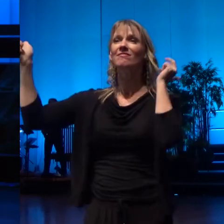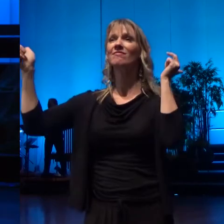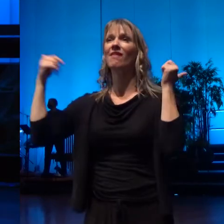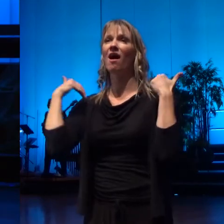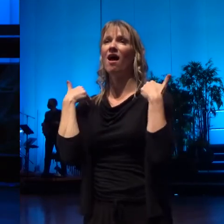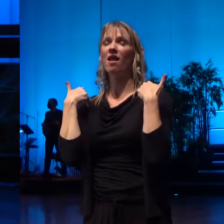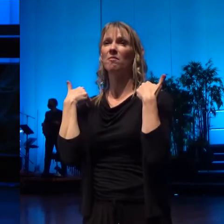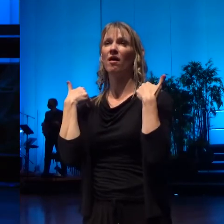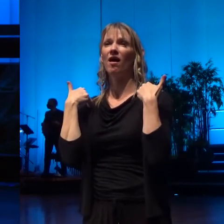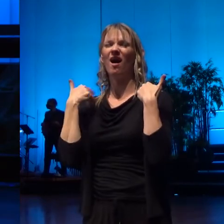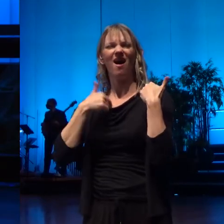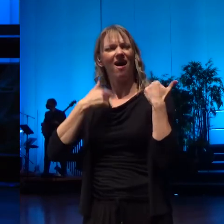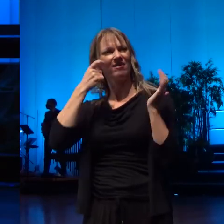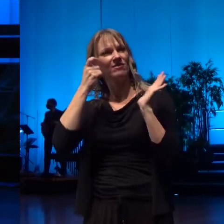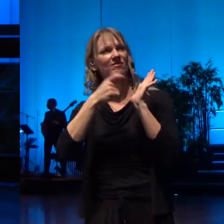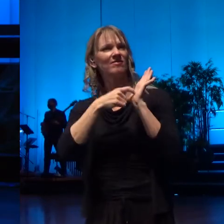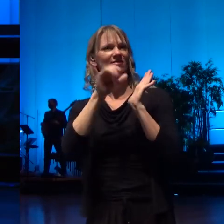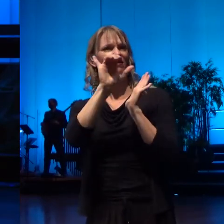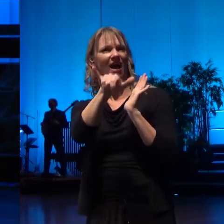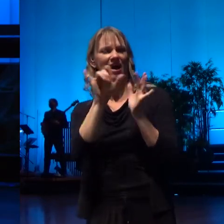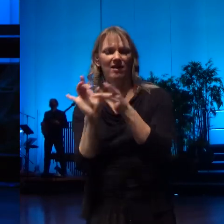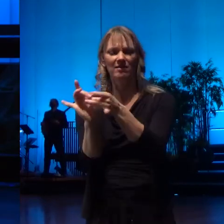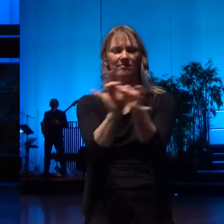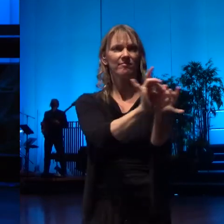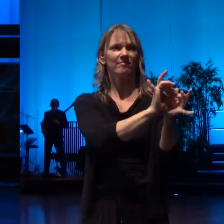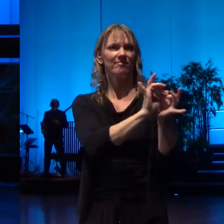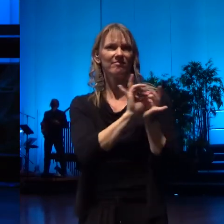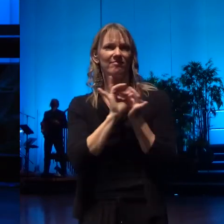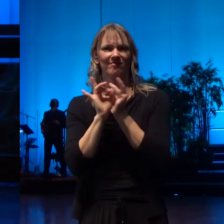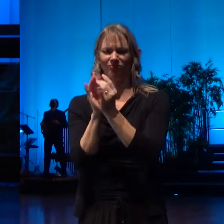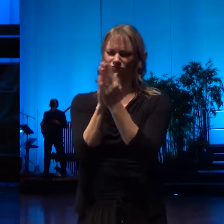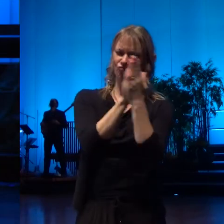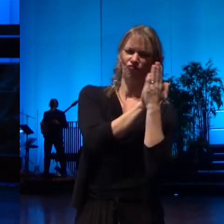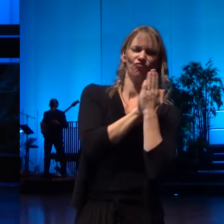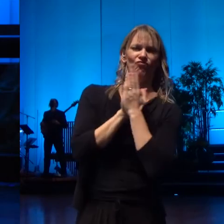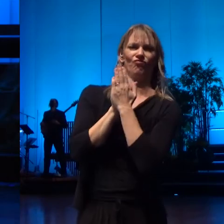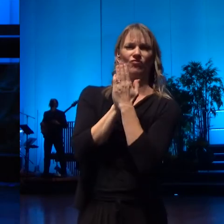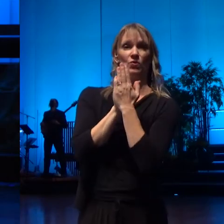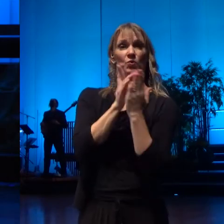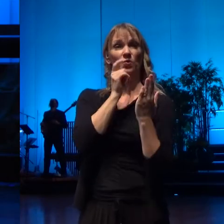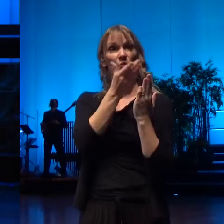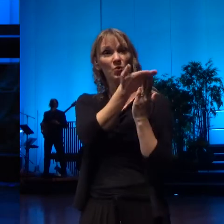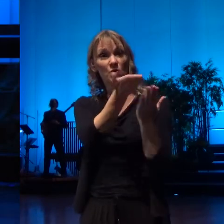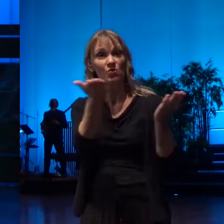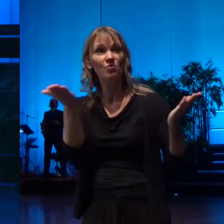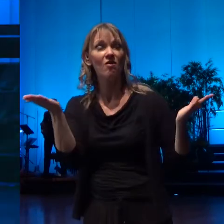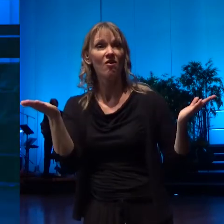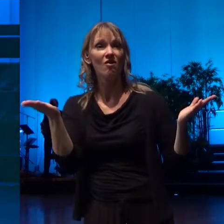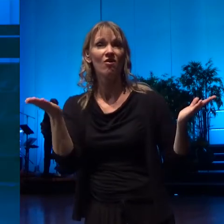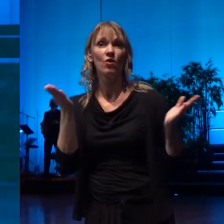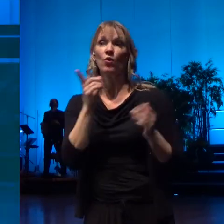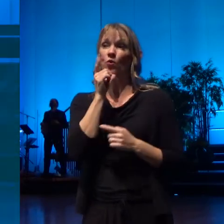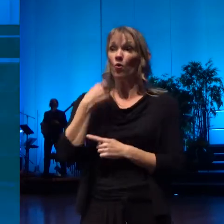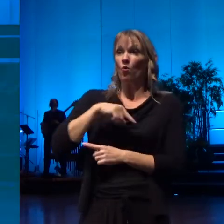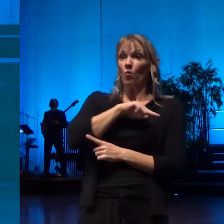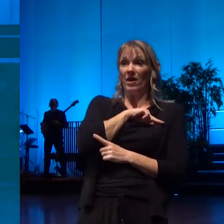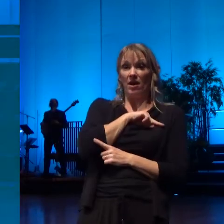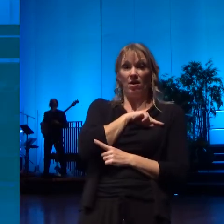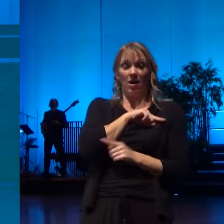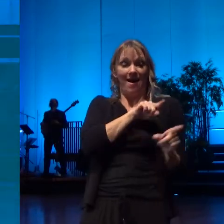union, that seamless union of who you are, who we are